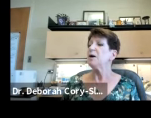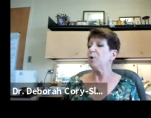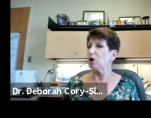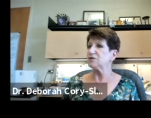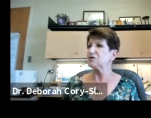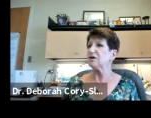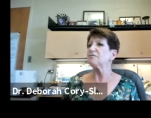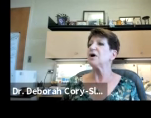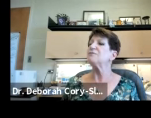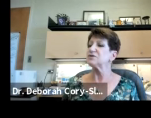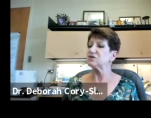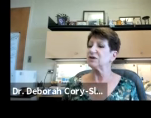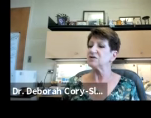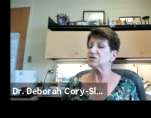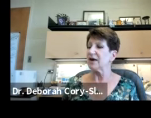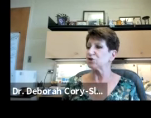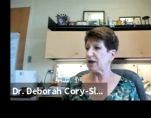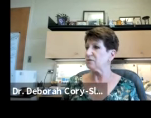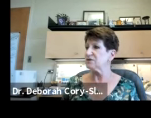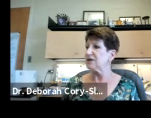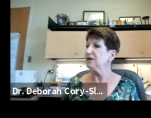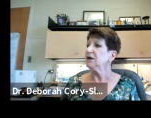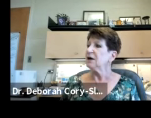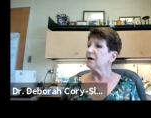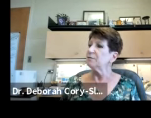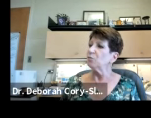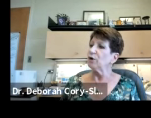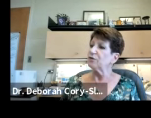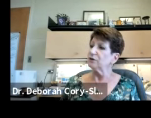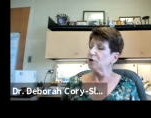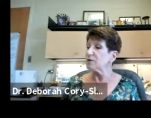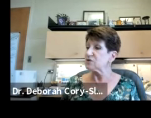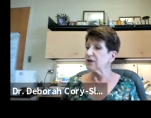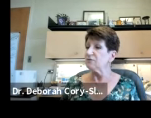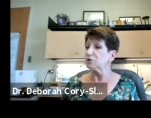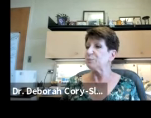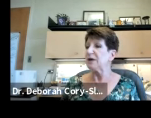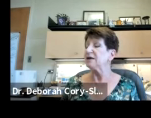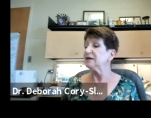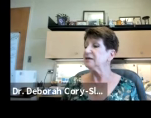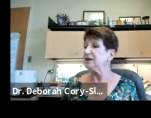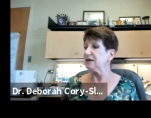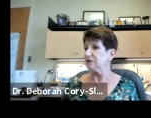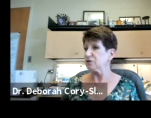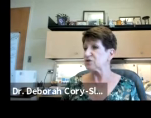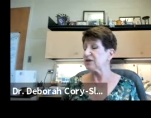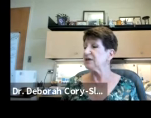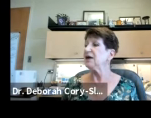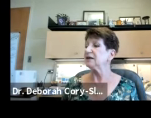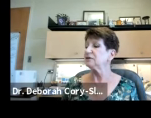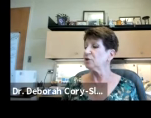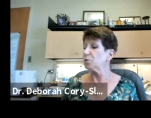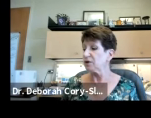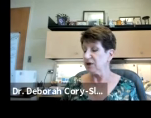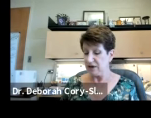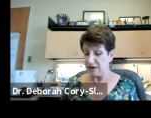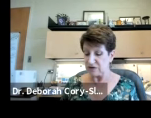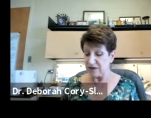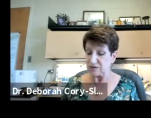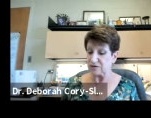different parts of the city slash county, with the lowest levels being in the inner city and the